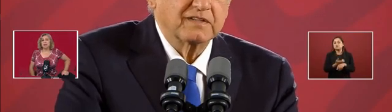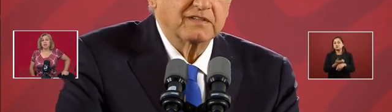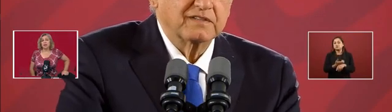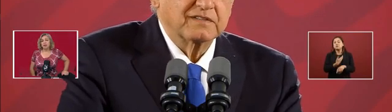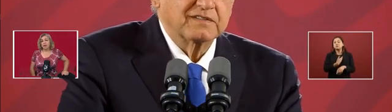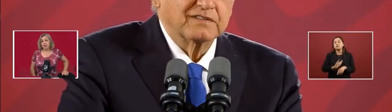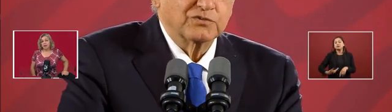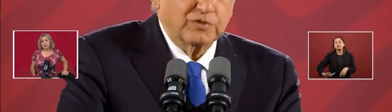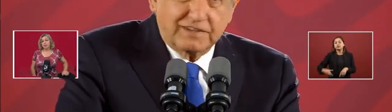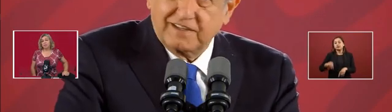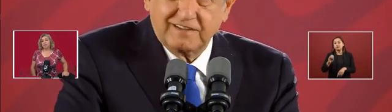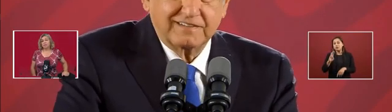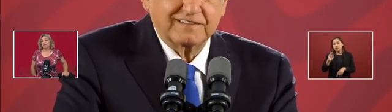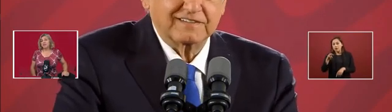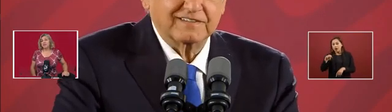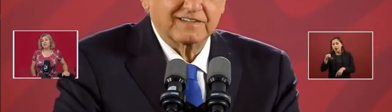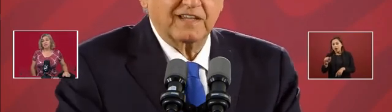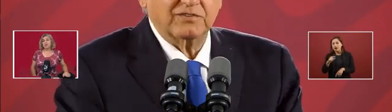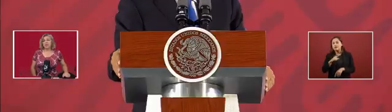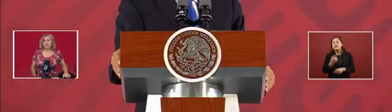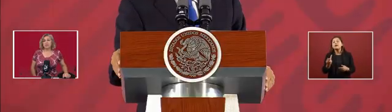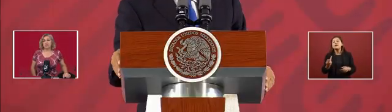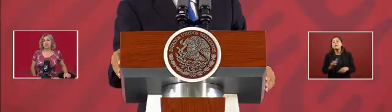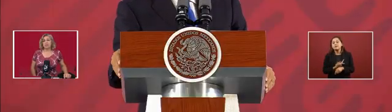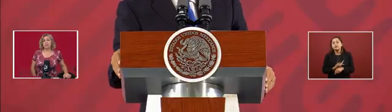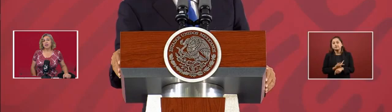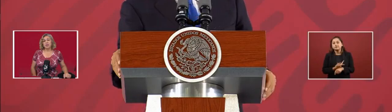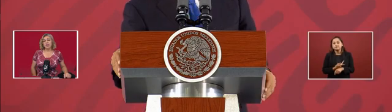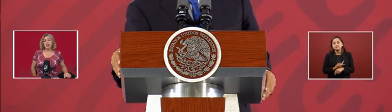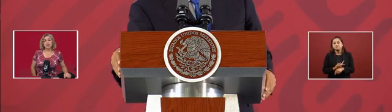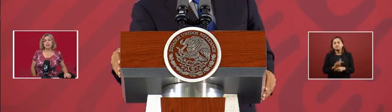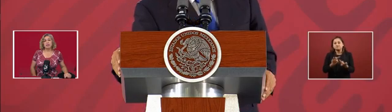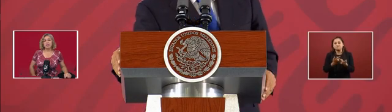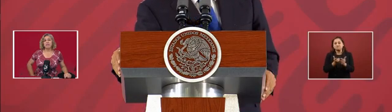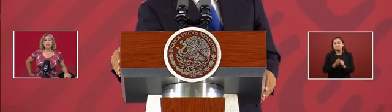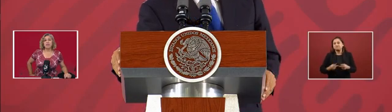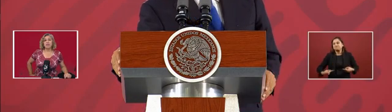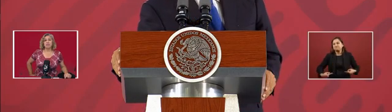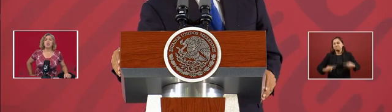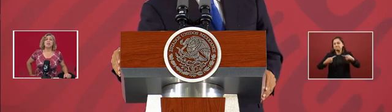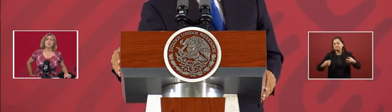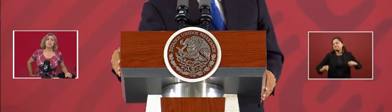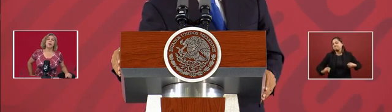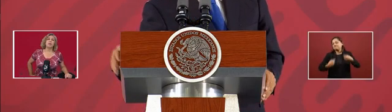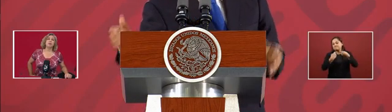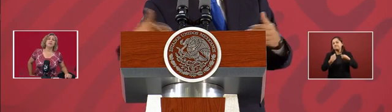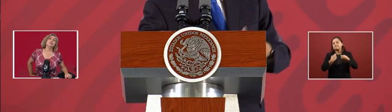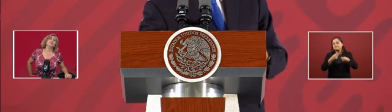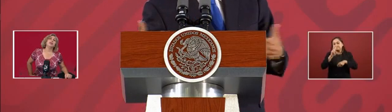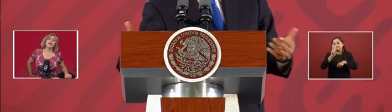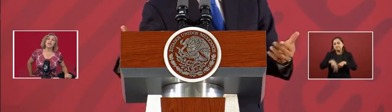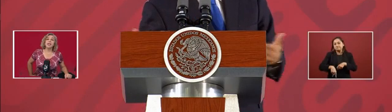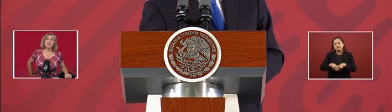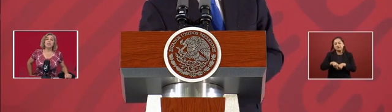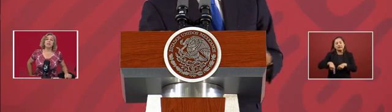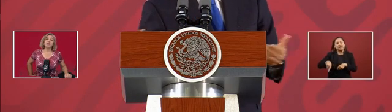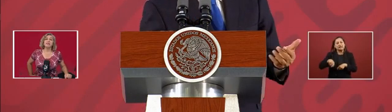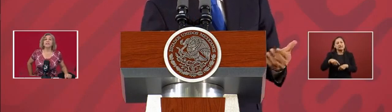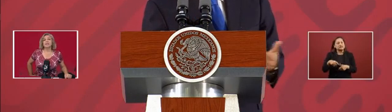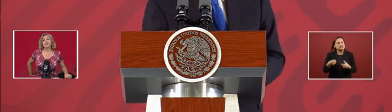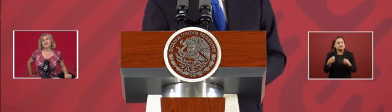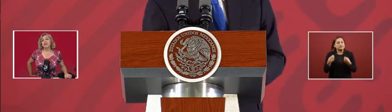estoy convocando yo a la I am manifestación. not Ya no puedo hacer encouraging eso. a manifestation. I can't do that anymore. Esto tiene que ser This has